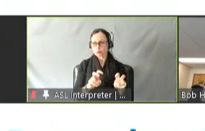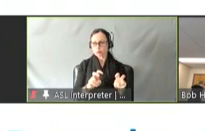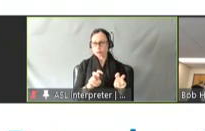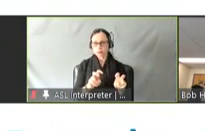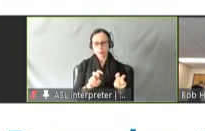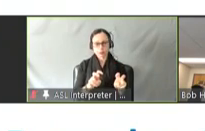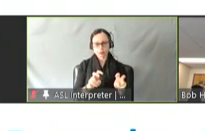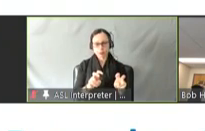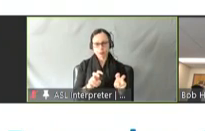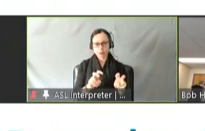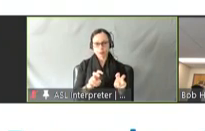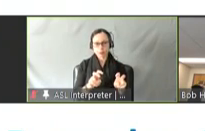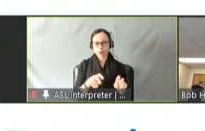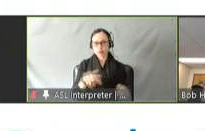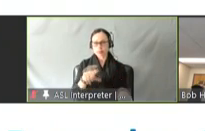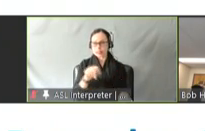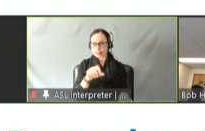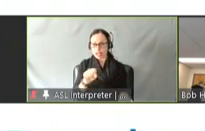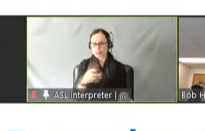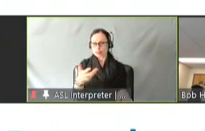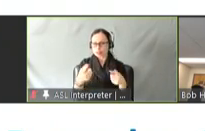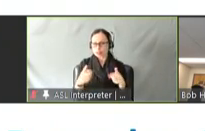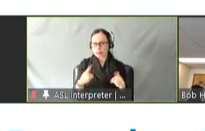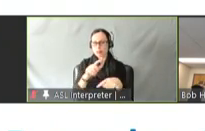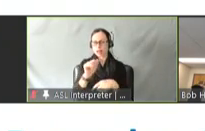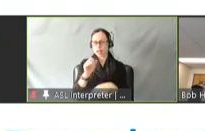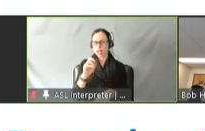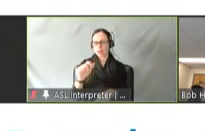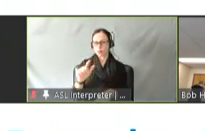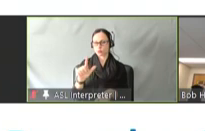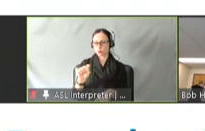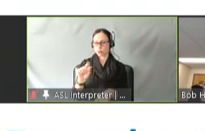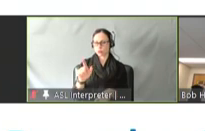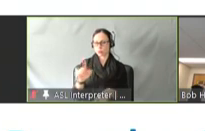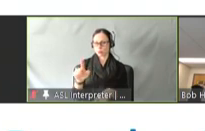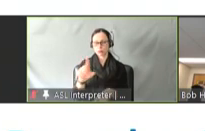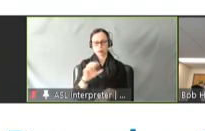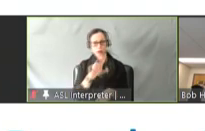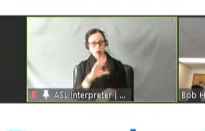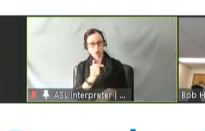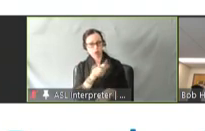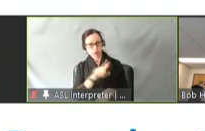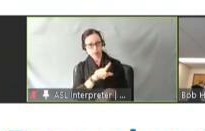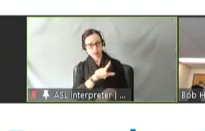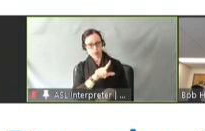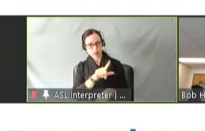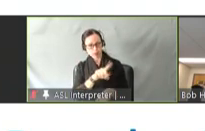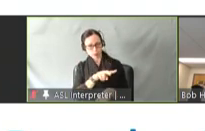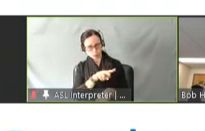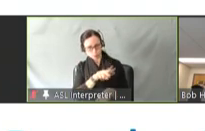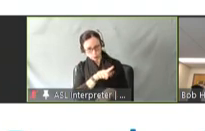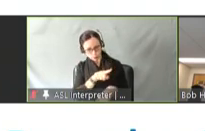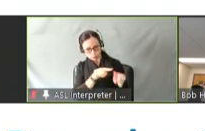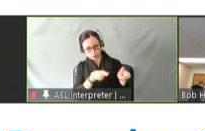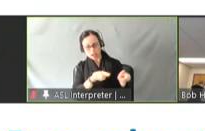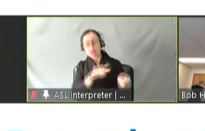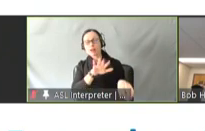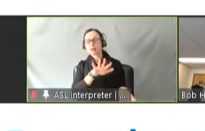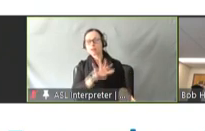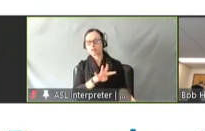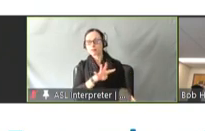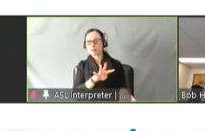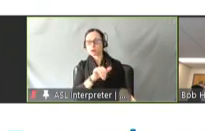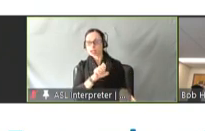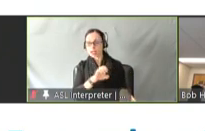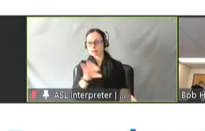by VAST was in April of 2021. Through August of 2021, there were 54 cases and 9 deaths reported in